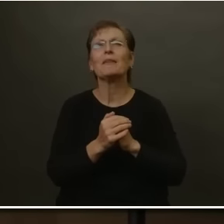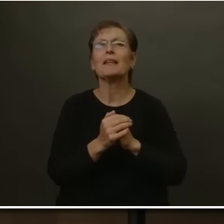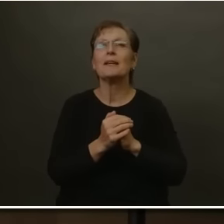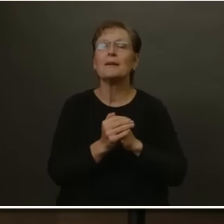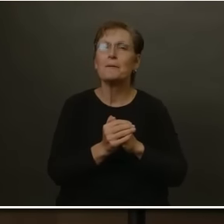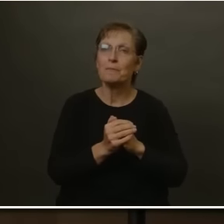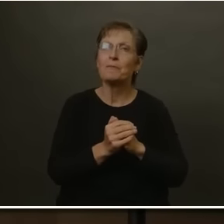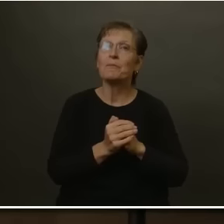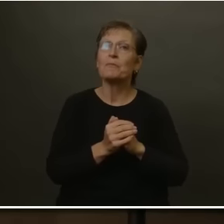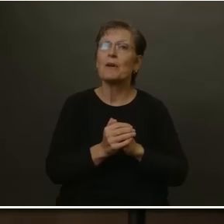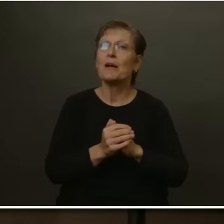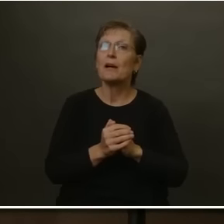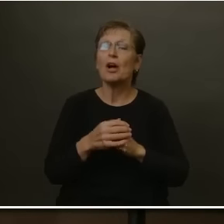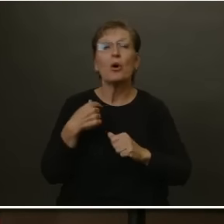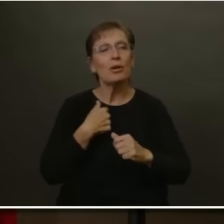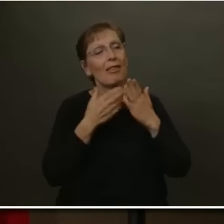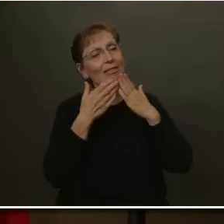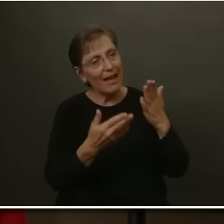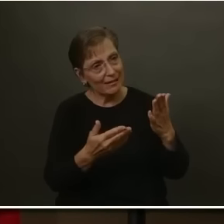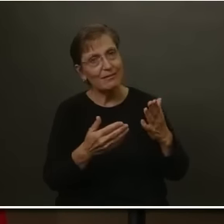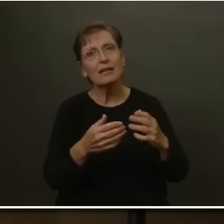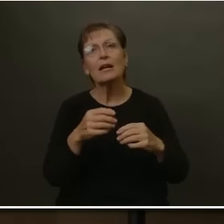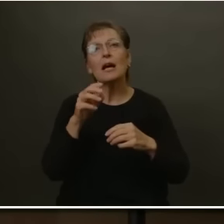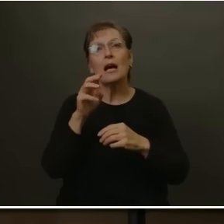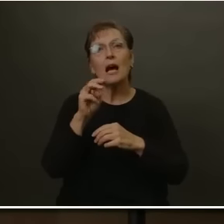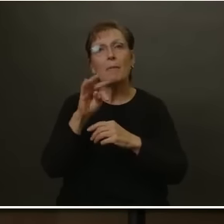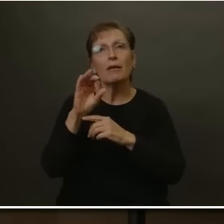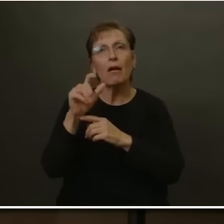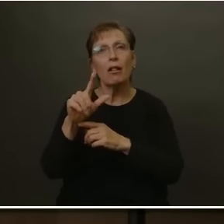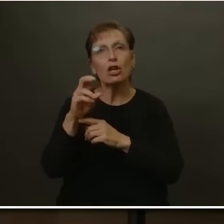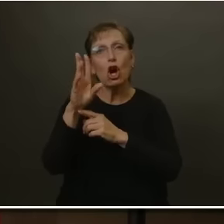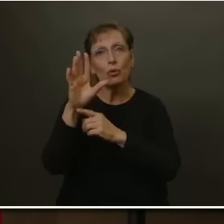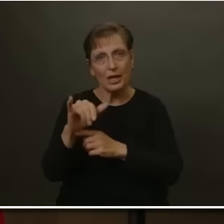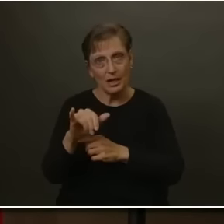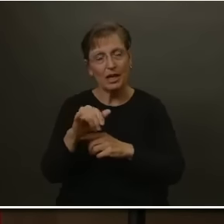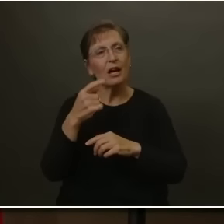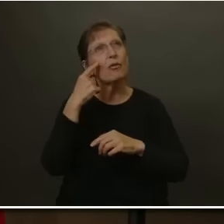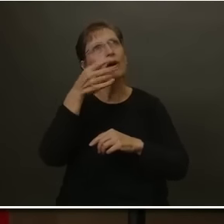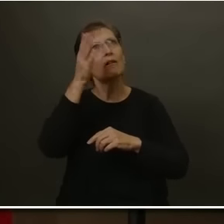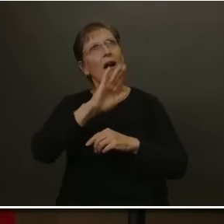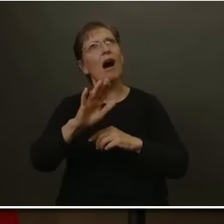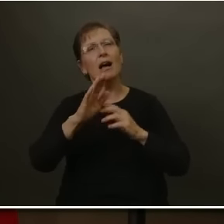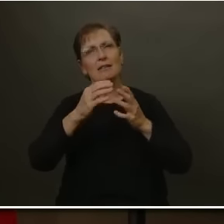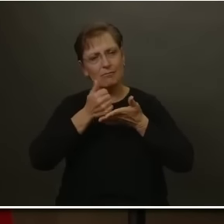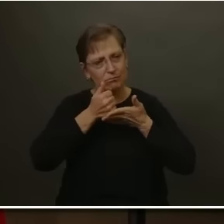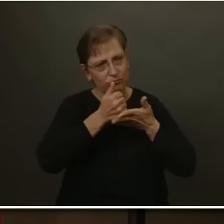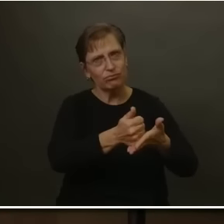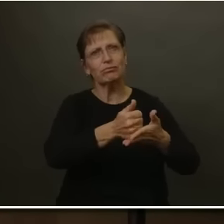We are indebted to Bishop Michael Curry for his inspiring witness to God's calling of the church to love and